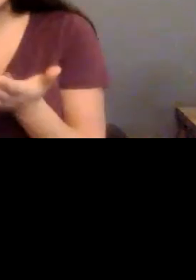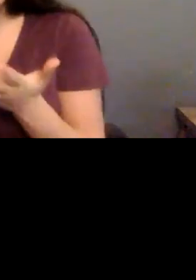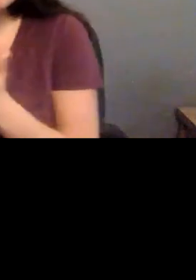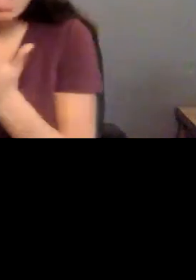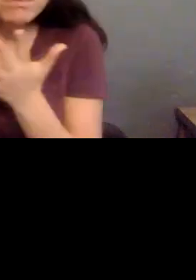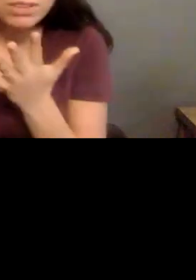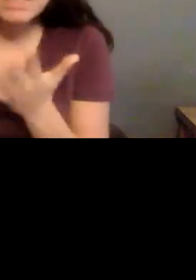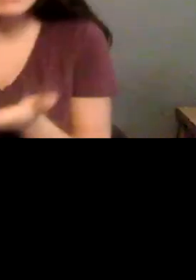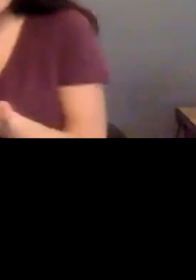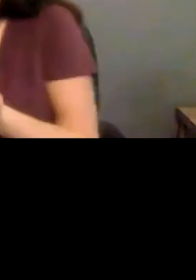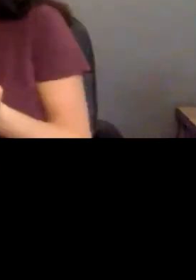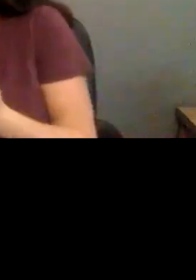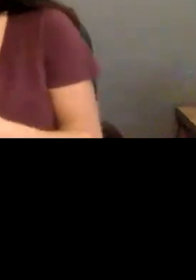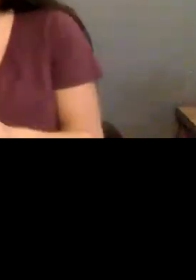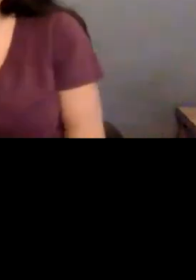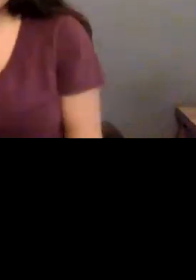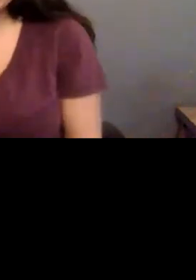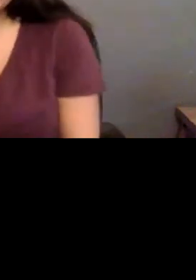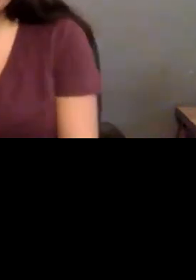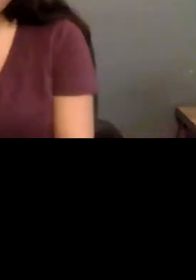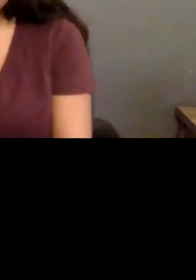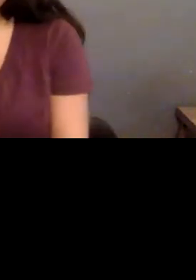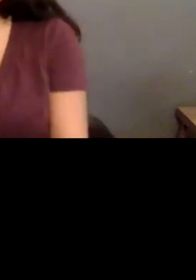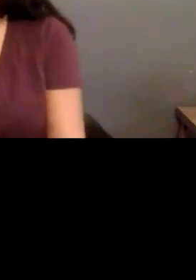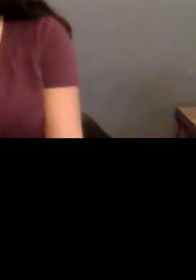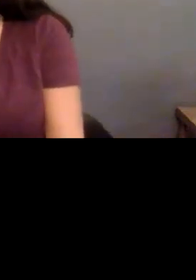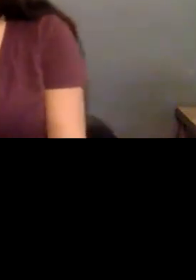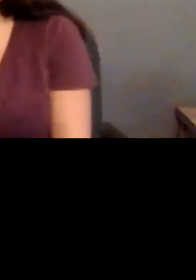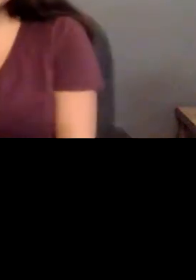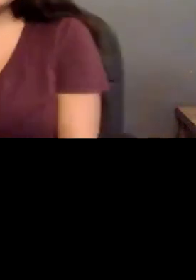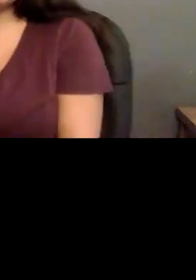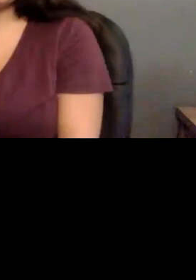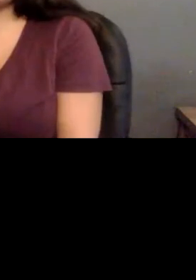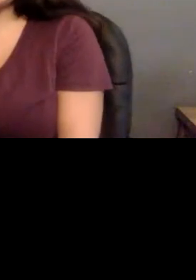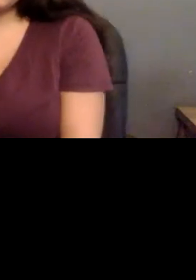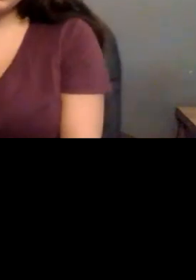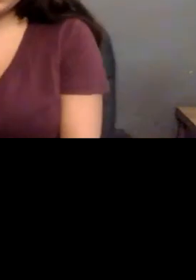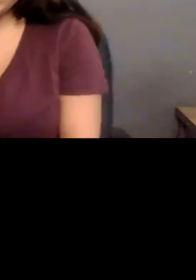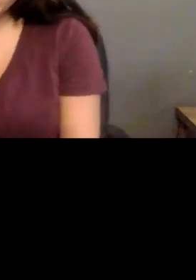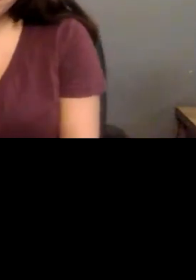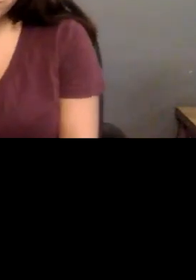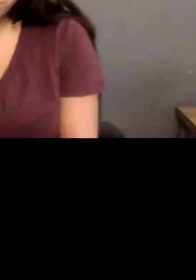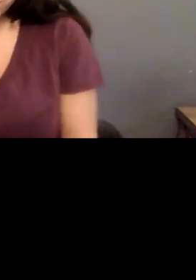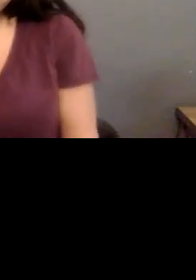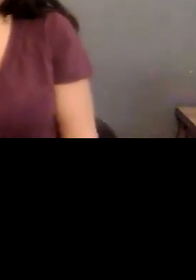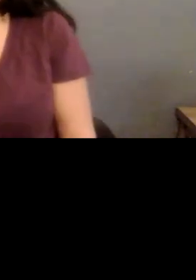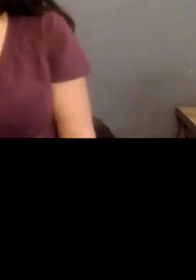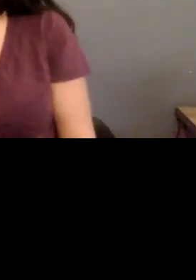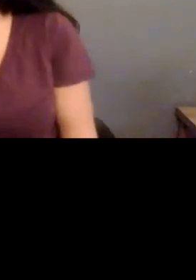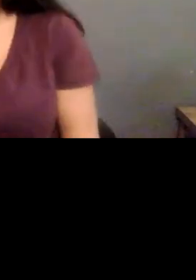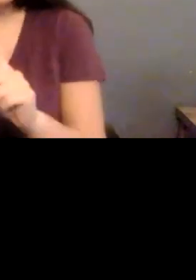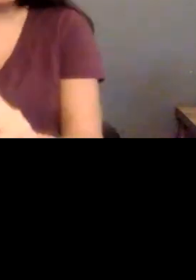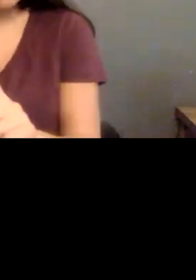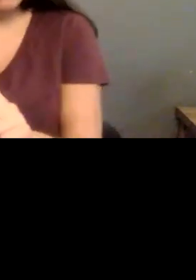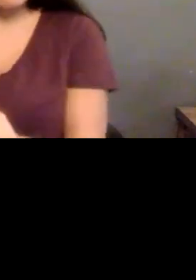beliefs. I think it would be useful. And I think it's all about finding that person, what their underlying belief is, and